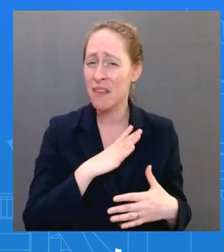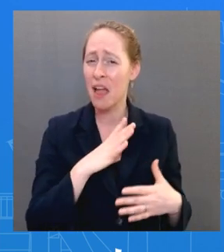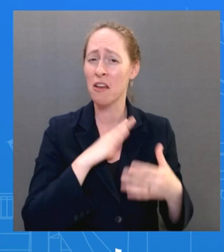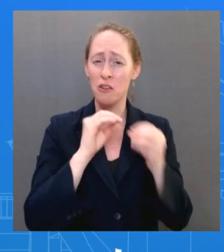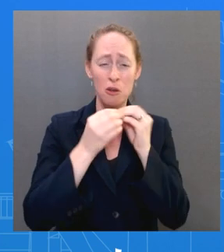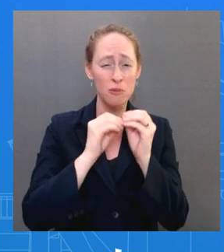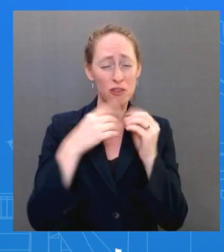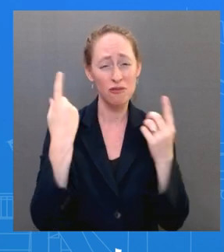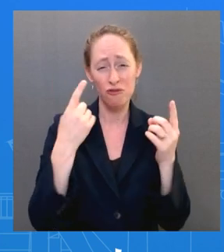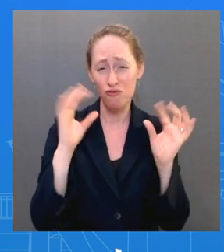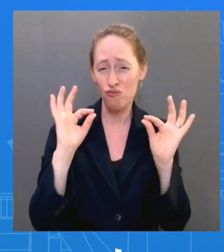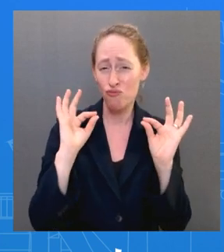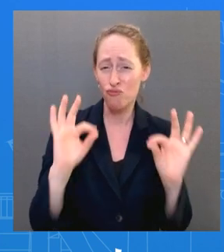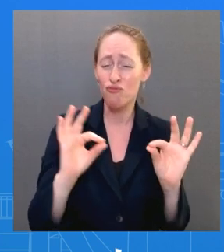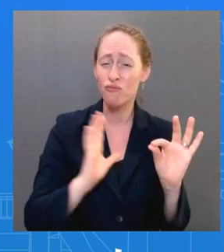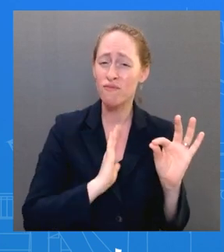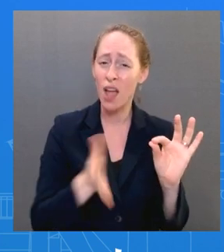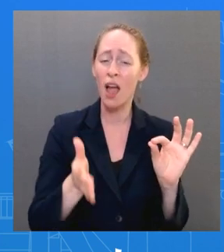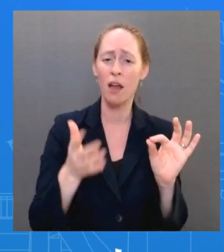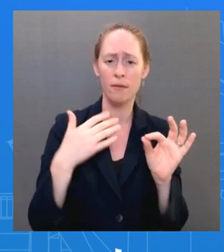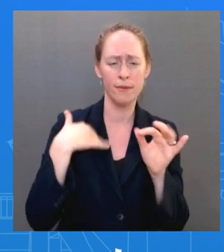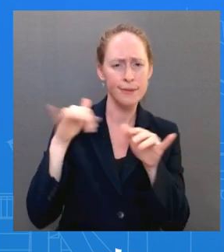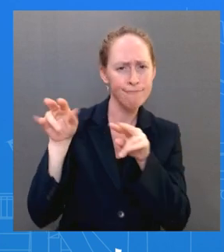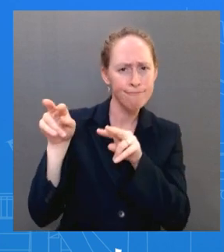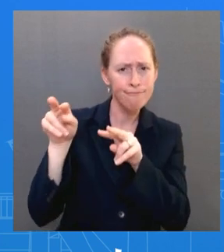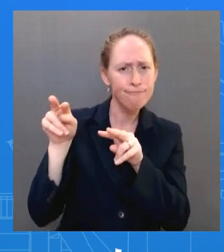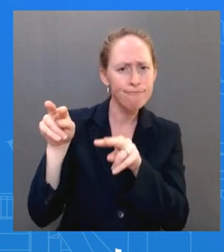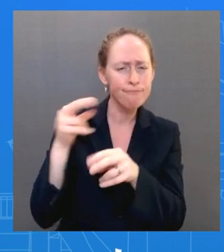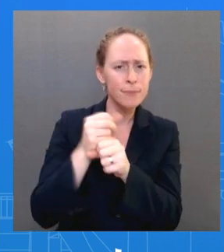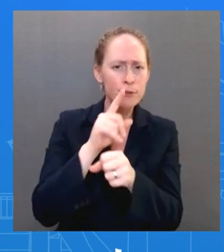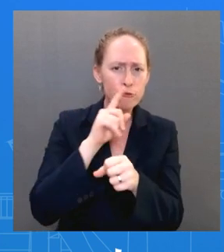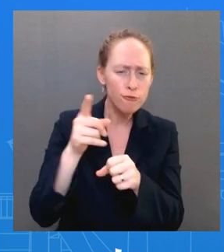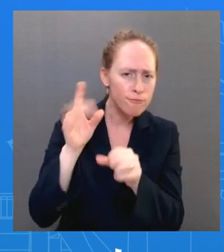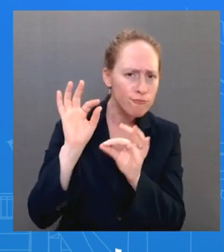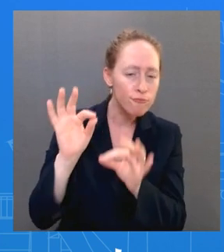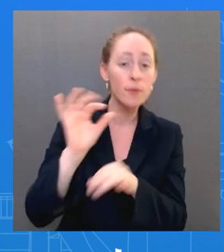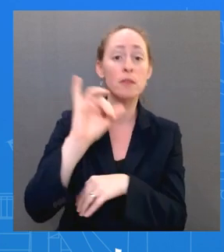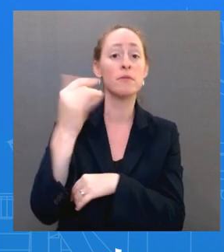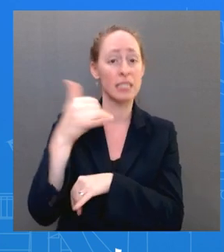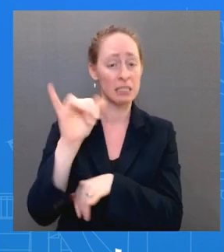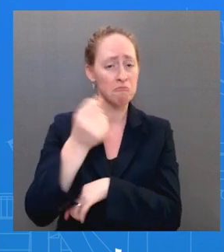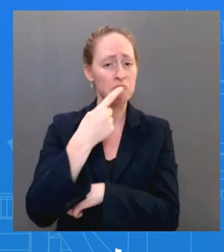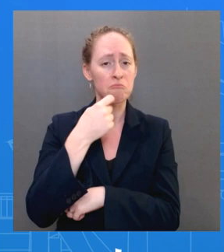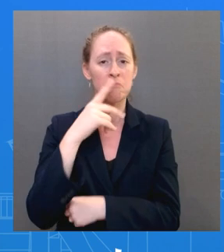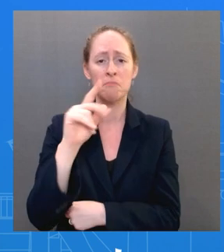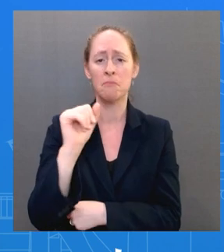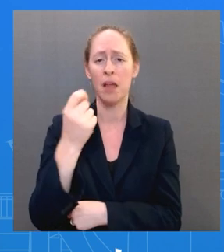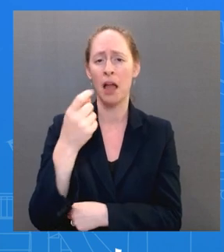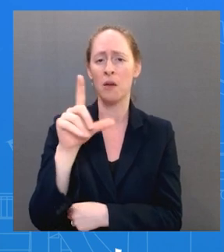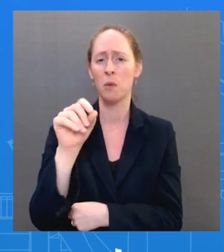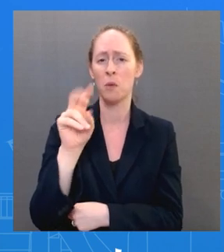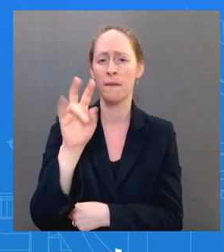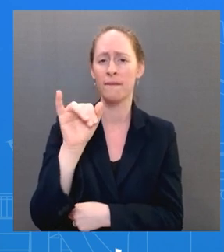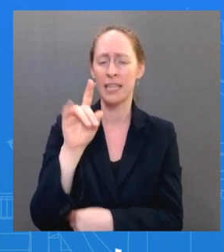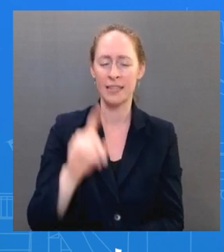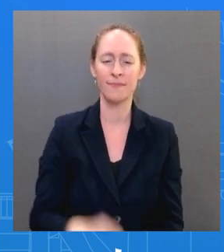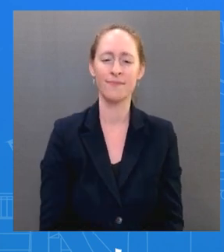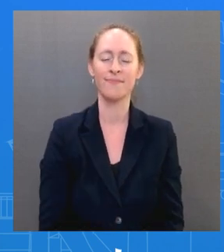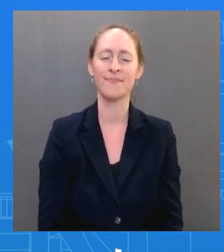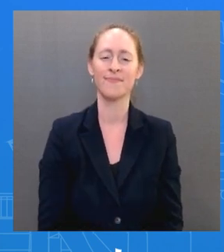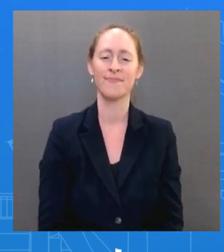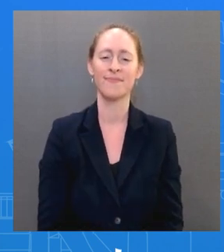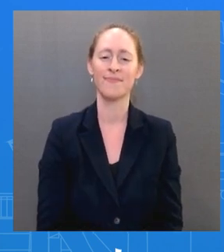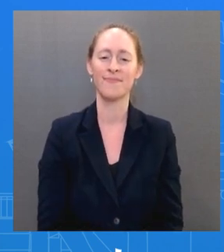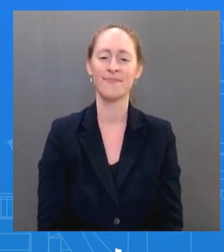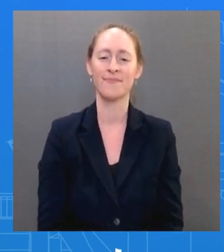planned. His symptoms will be treated supportively with oral hydration, Tylenol, and albuterol inhaler that